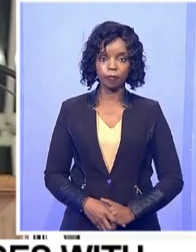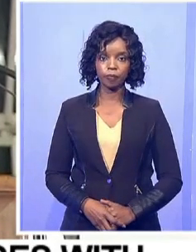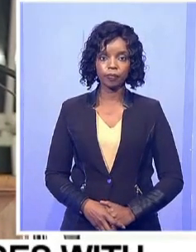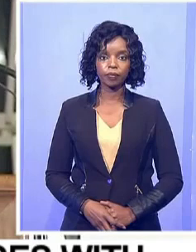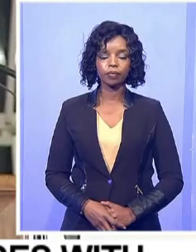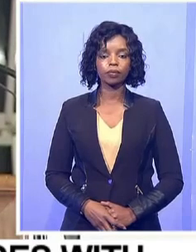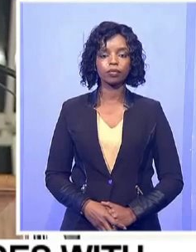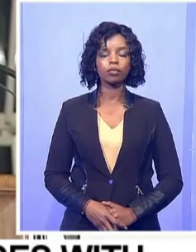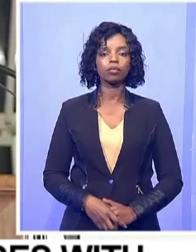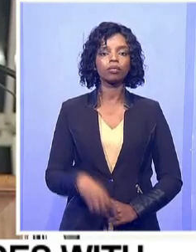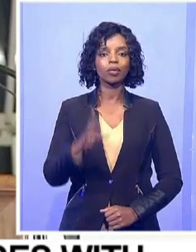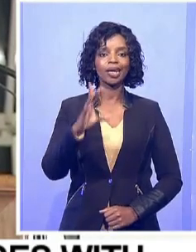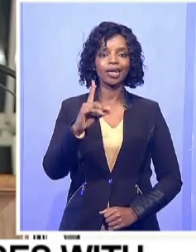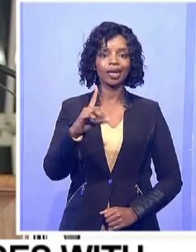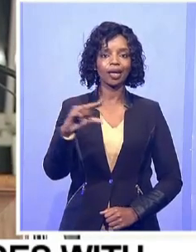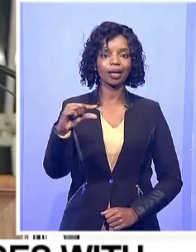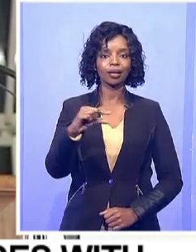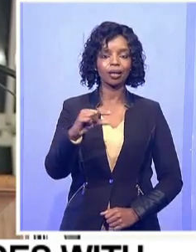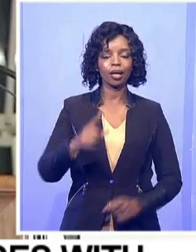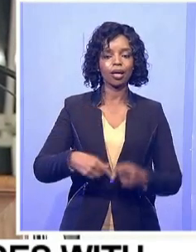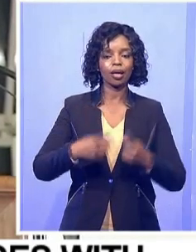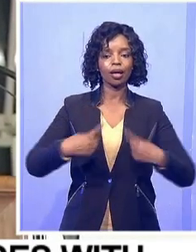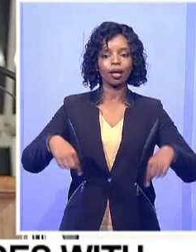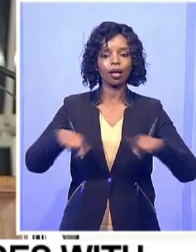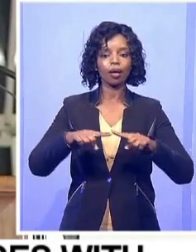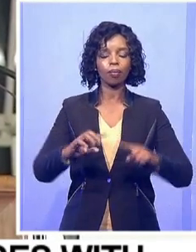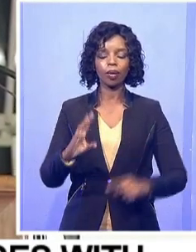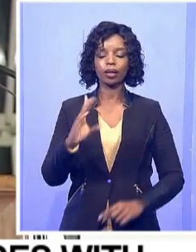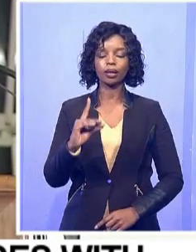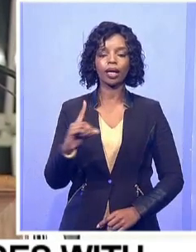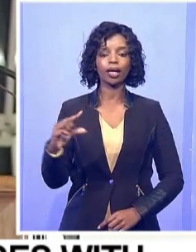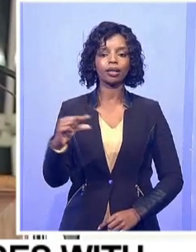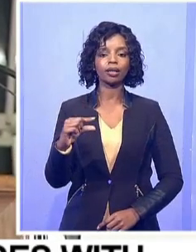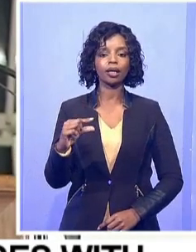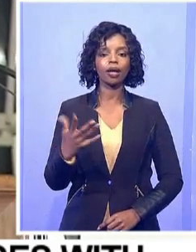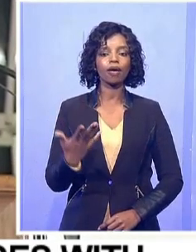our DGs, the DG of